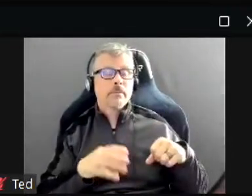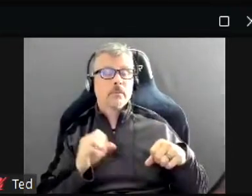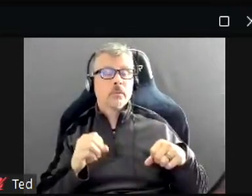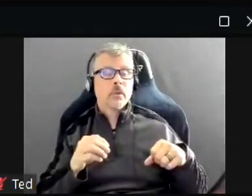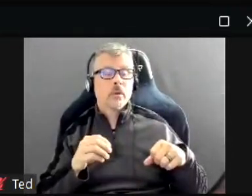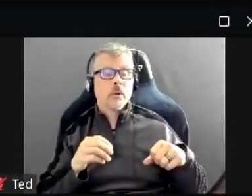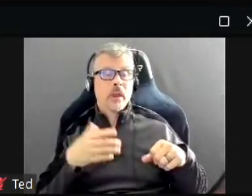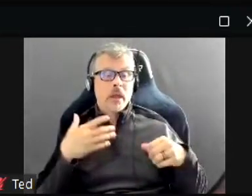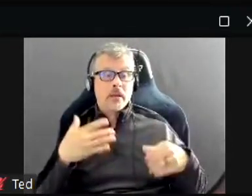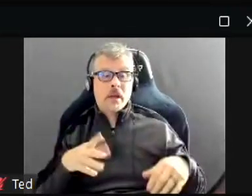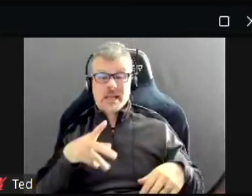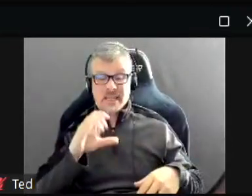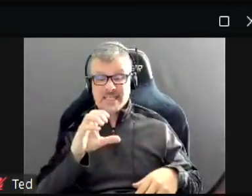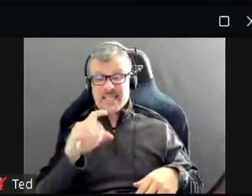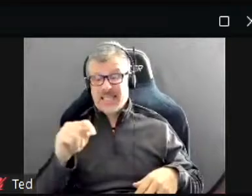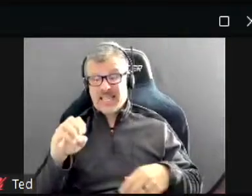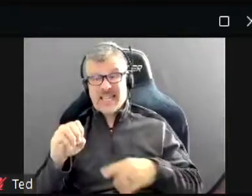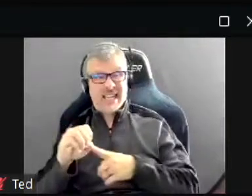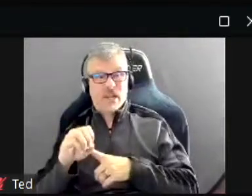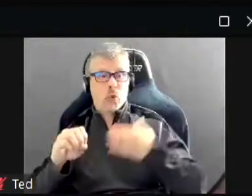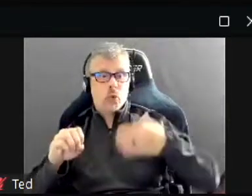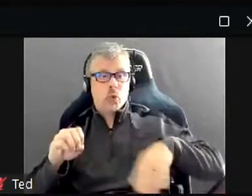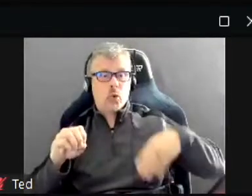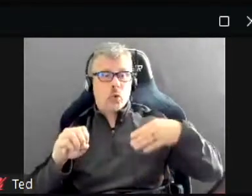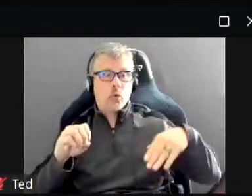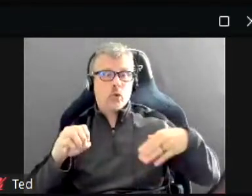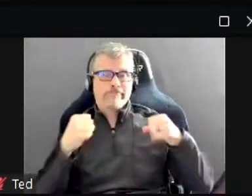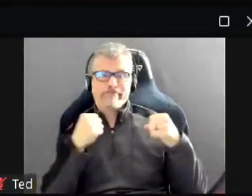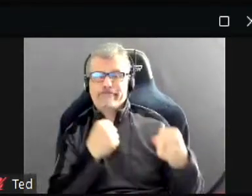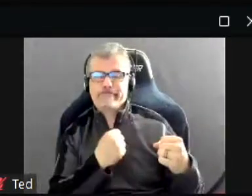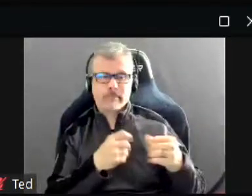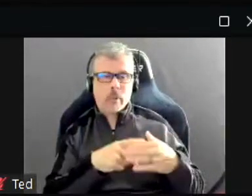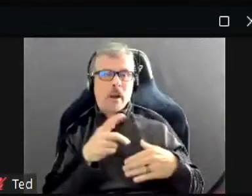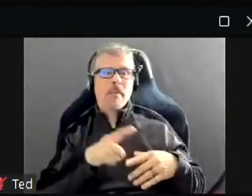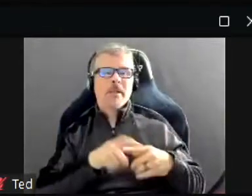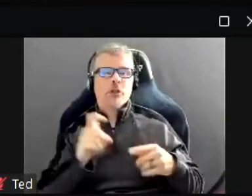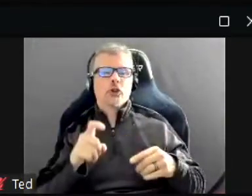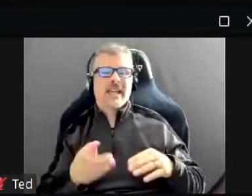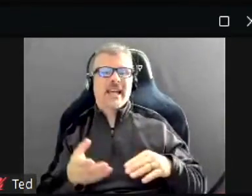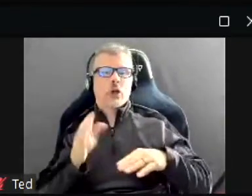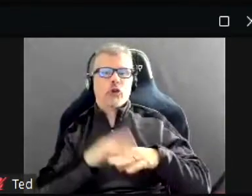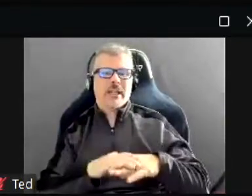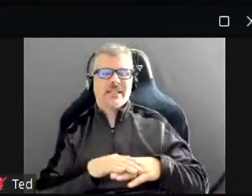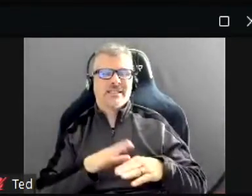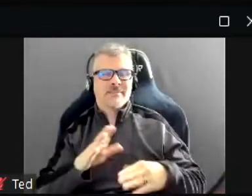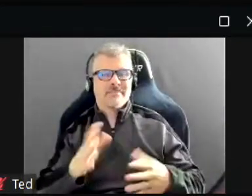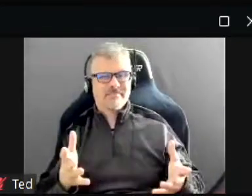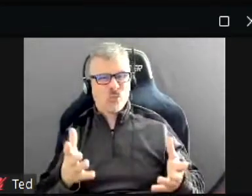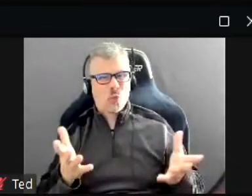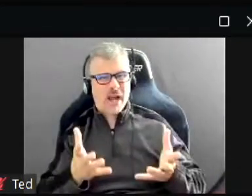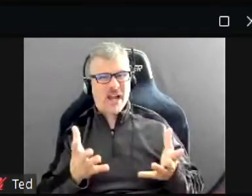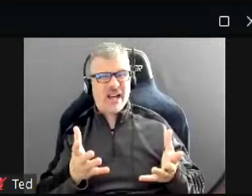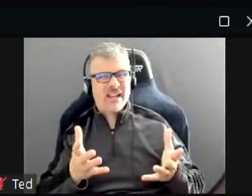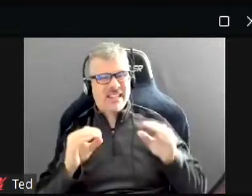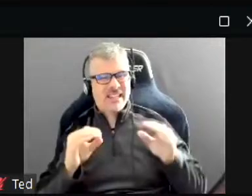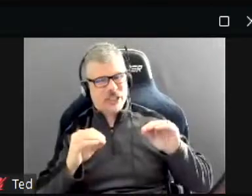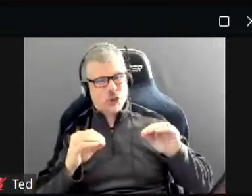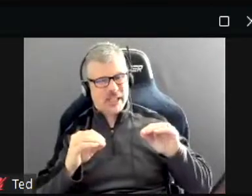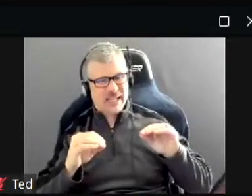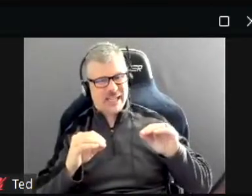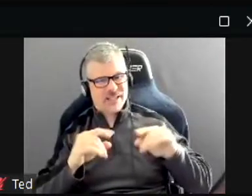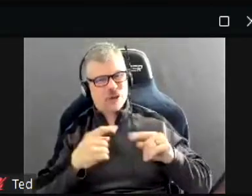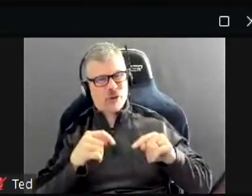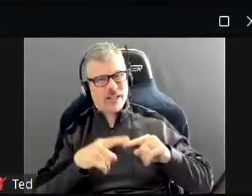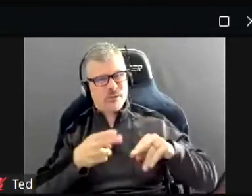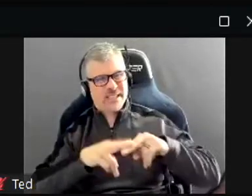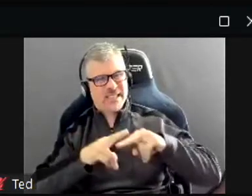pillar of this career technical education, but I think there should be an increased emphasis on teaching, and it should be available at